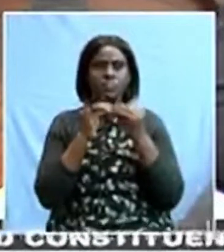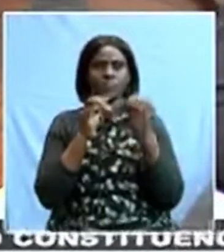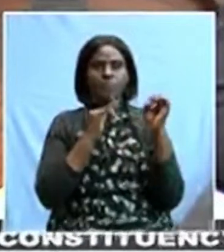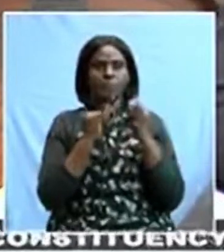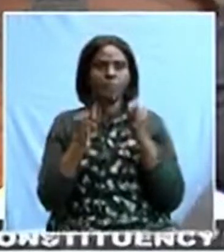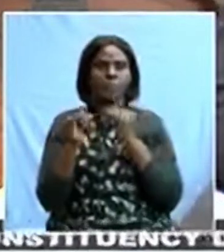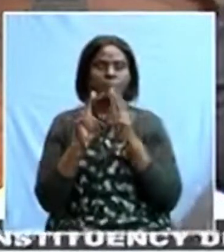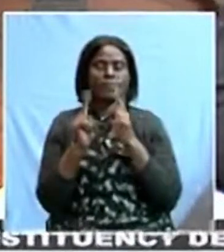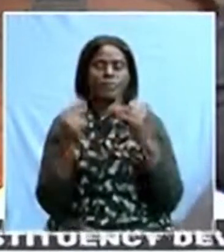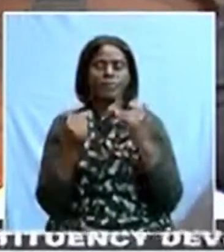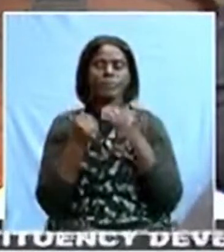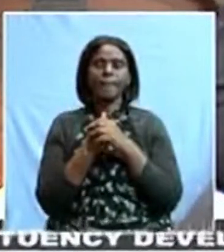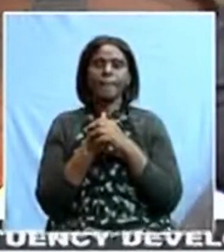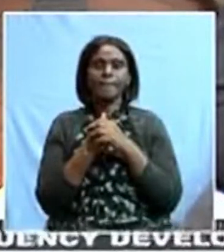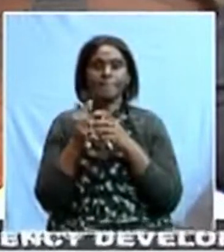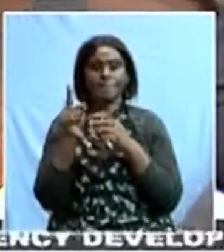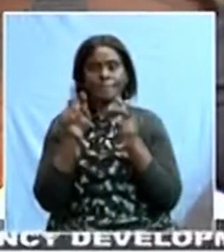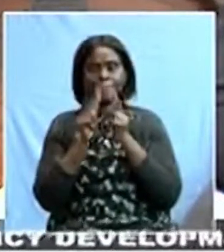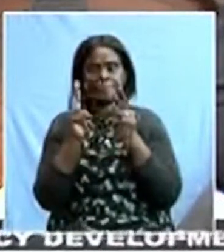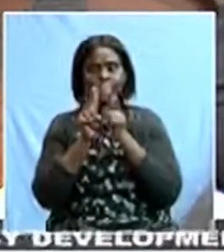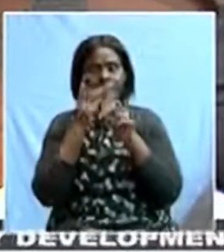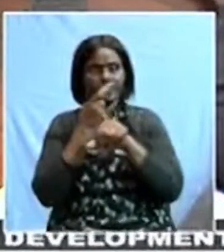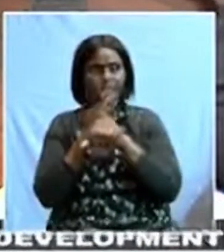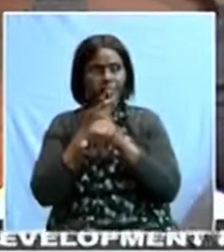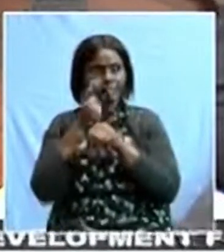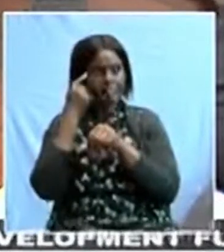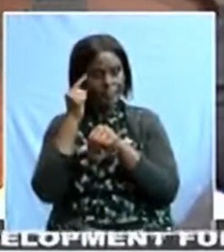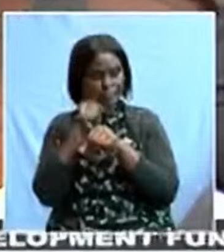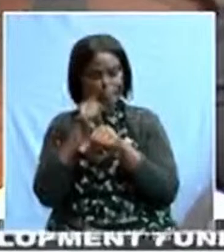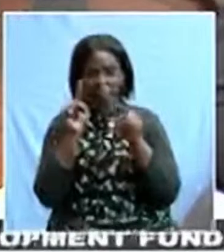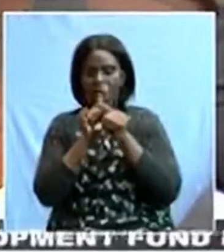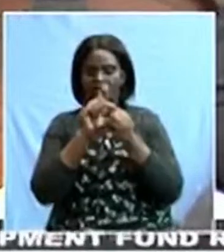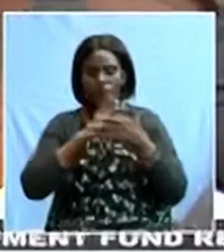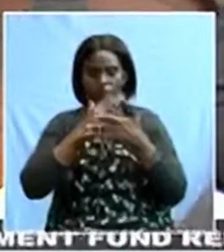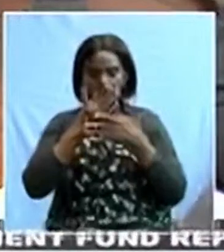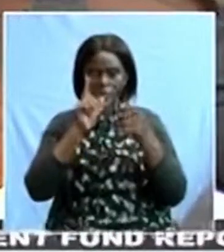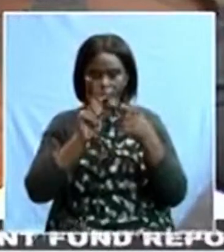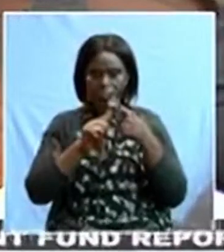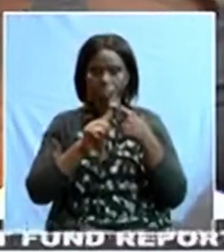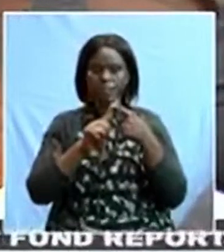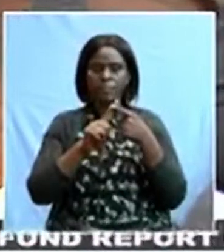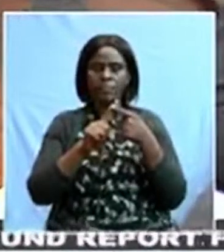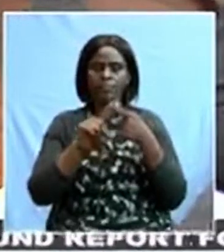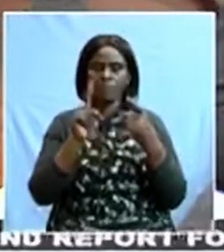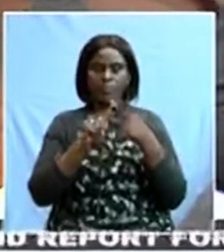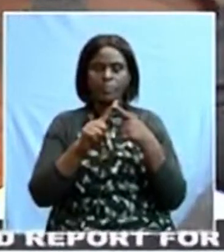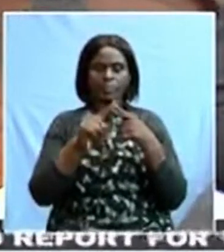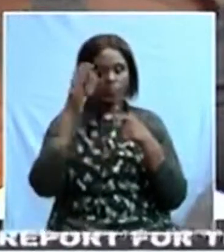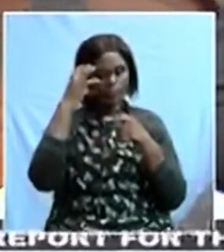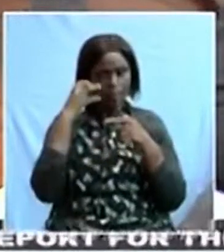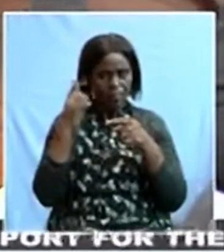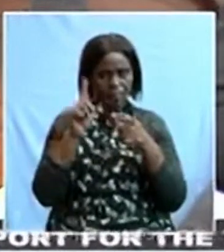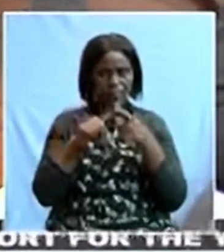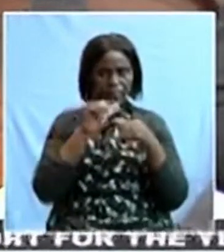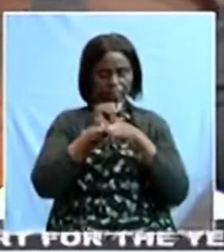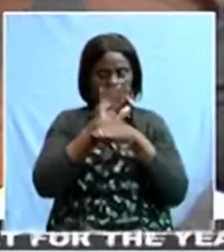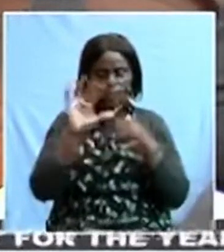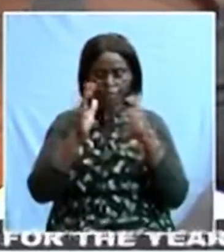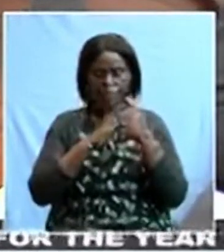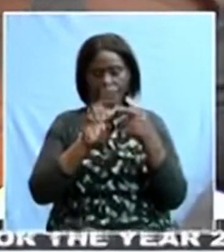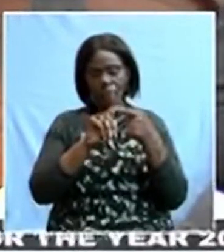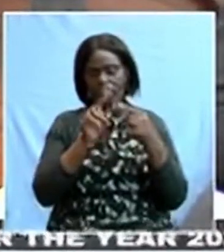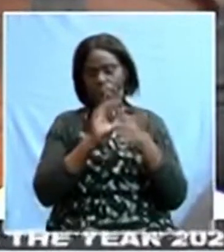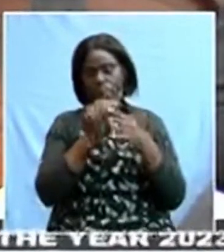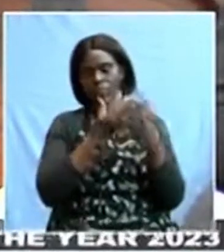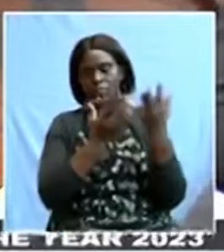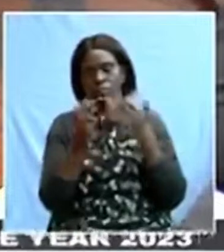implemented. So it was very difficult for that same laptop to be, for the officer to send it back or bring it